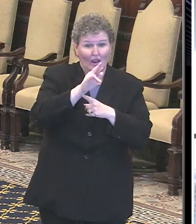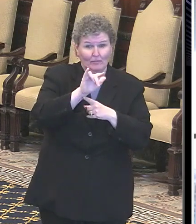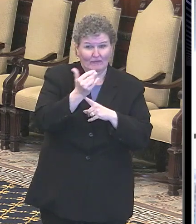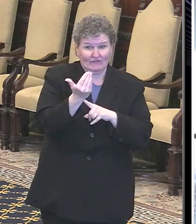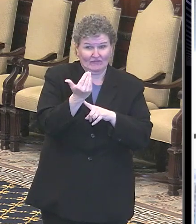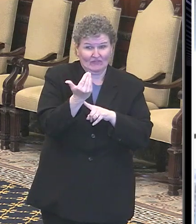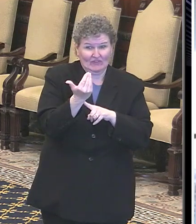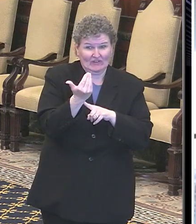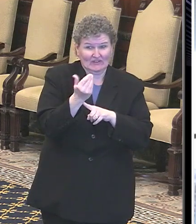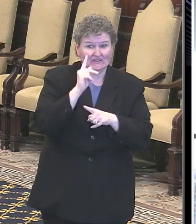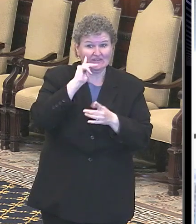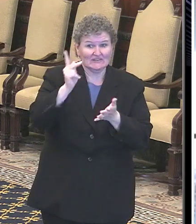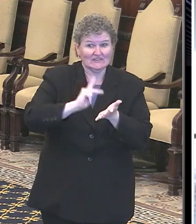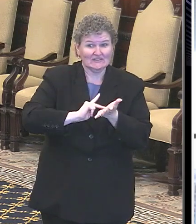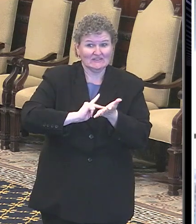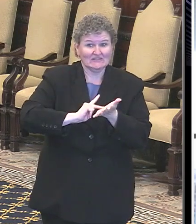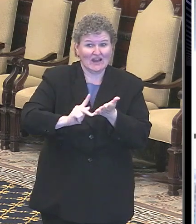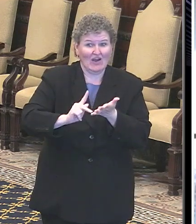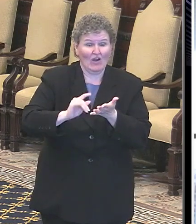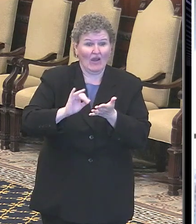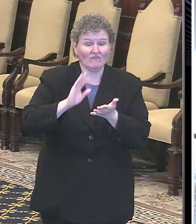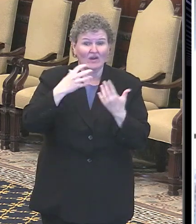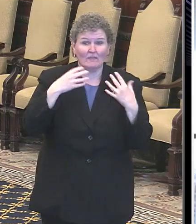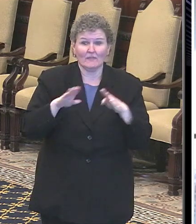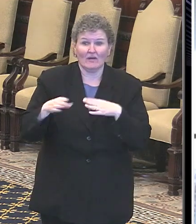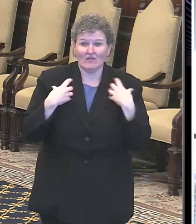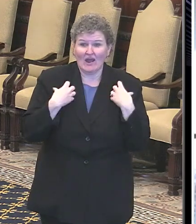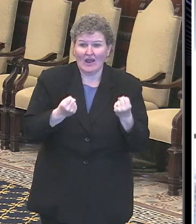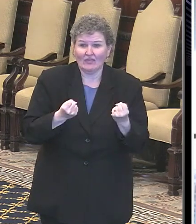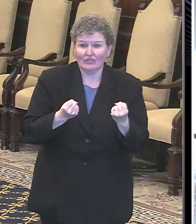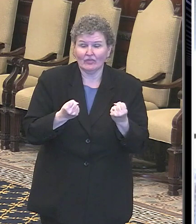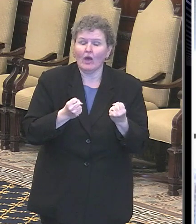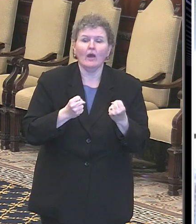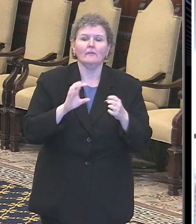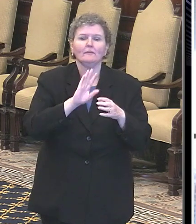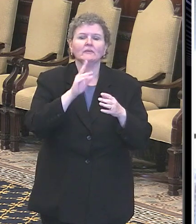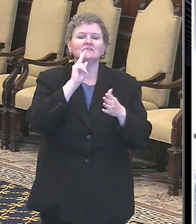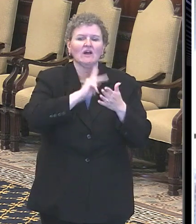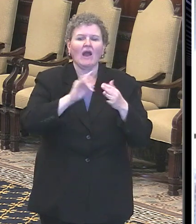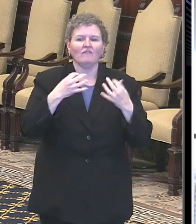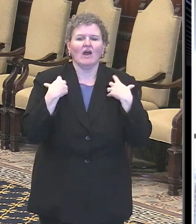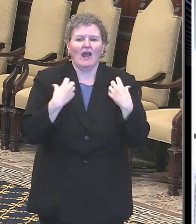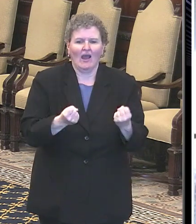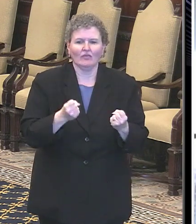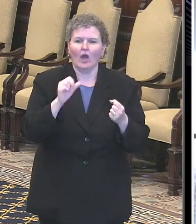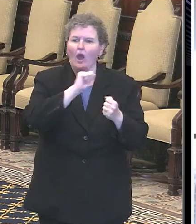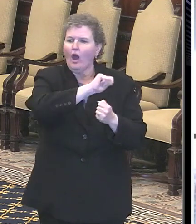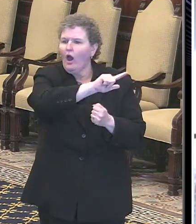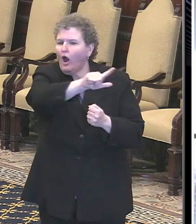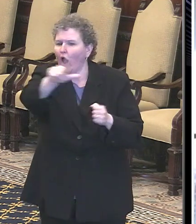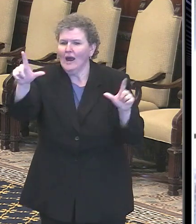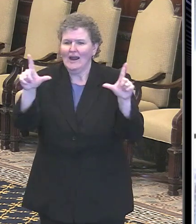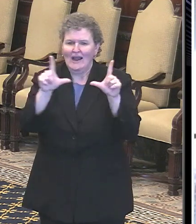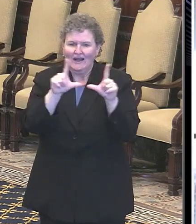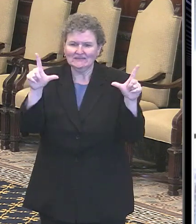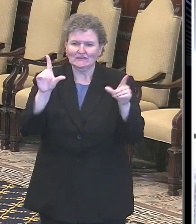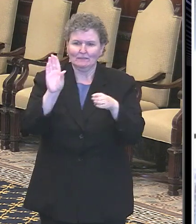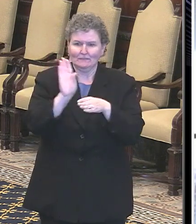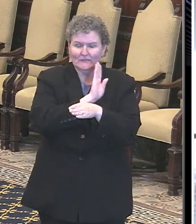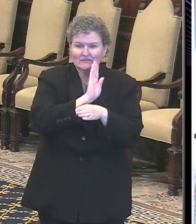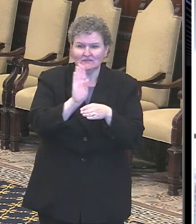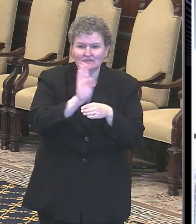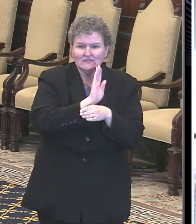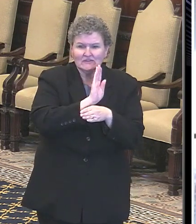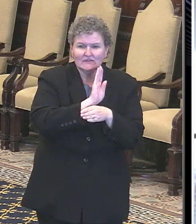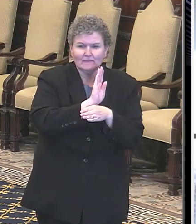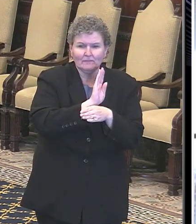Health of Pennsylvania issued an order requiring that all life-sustaining businesses follow several